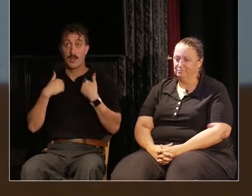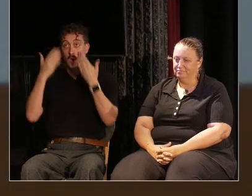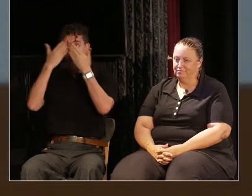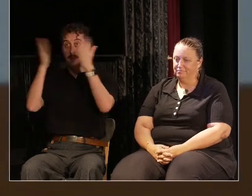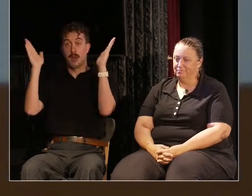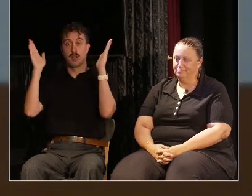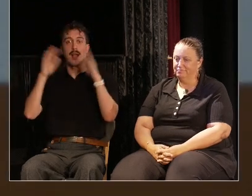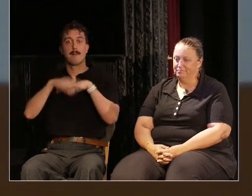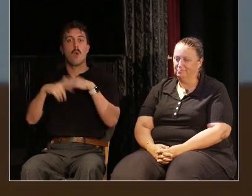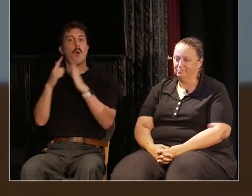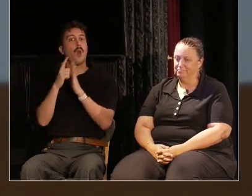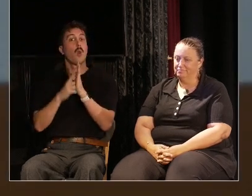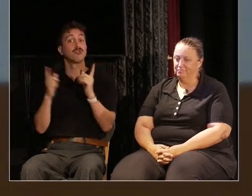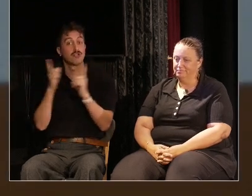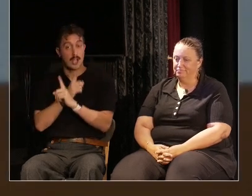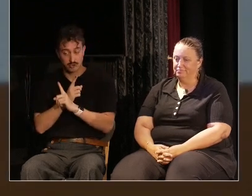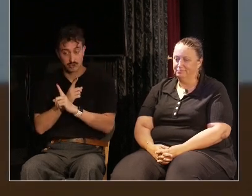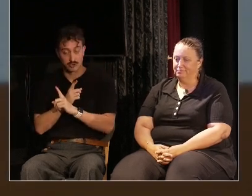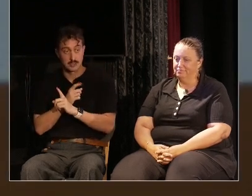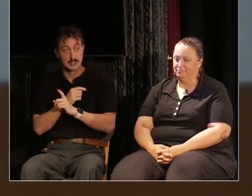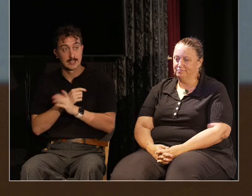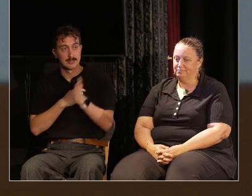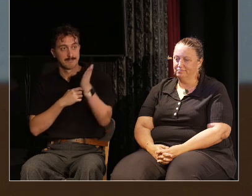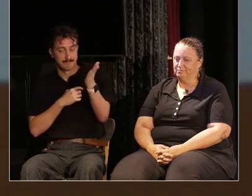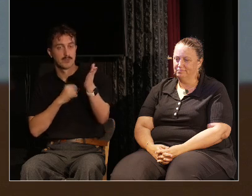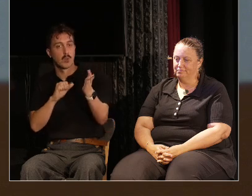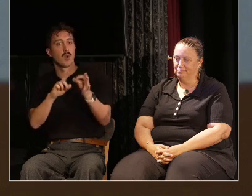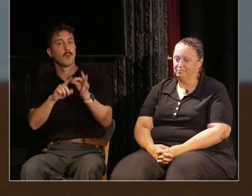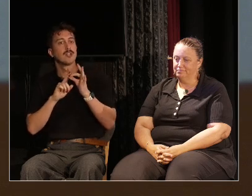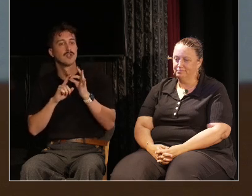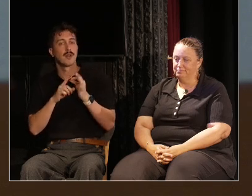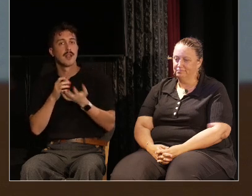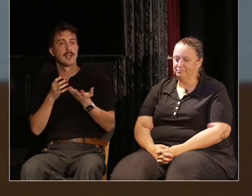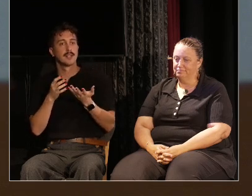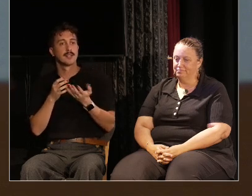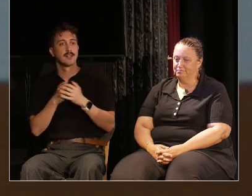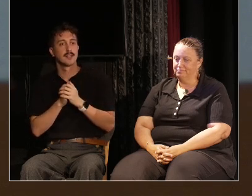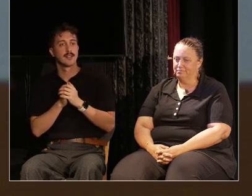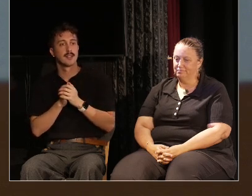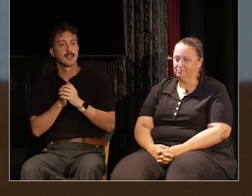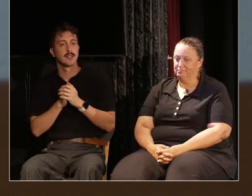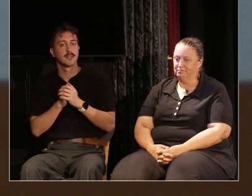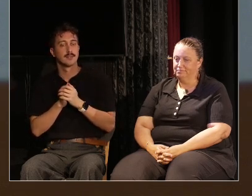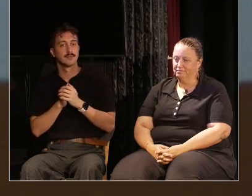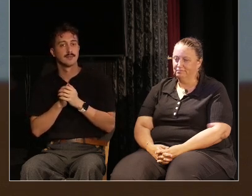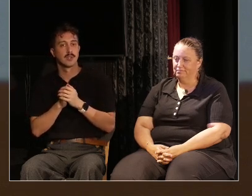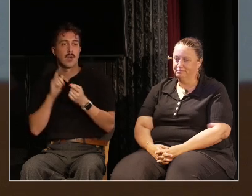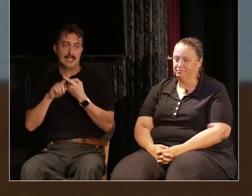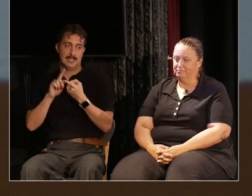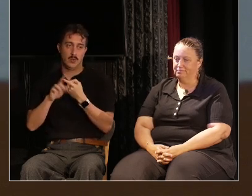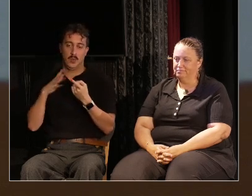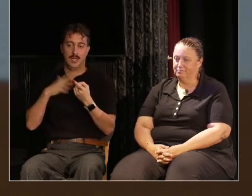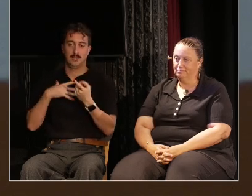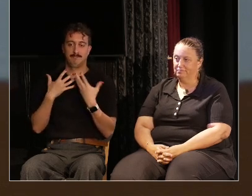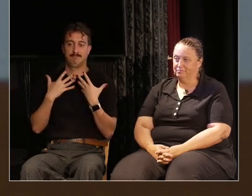law reform, noting, I think, as you have in your question, that a lot of these things will be ultimately up to the states and territories, but if there is